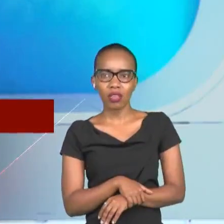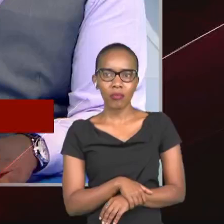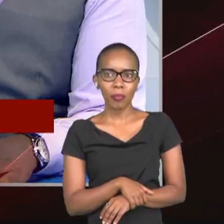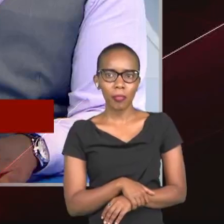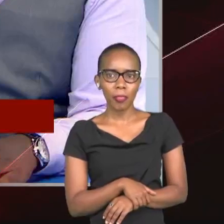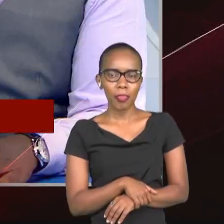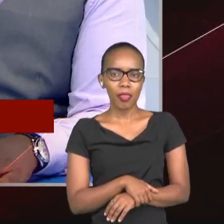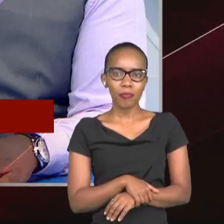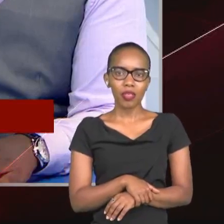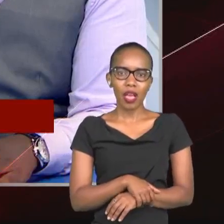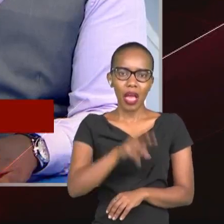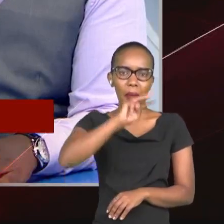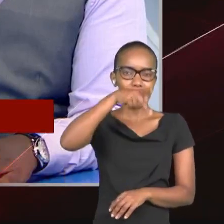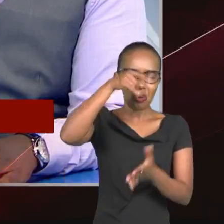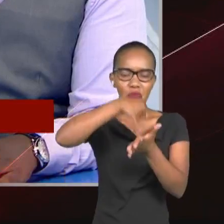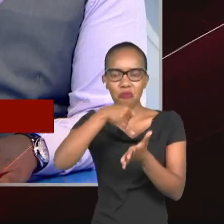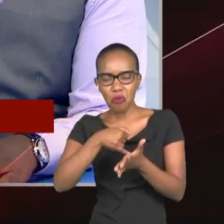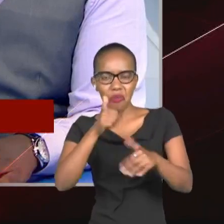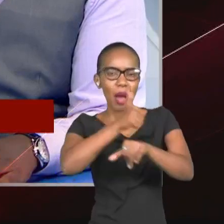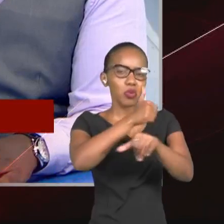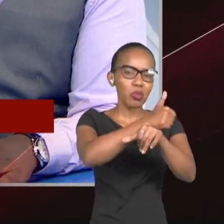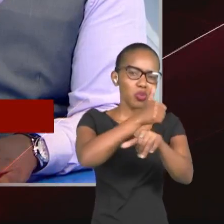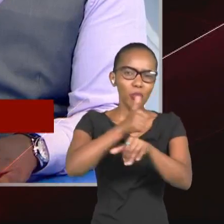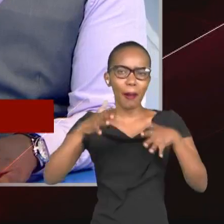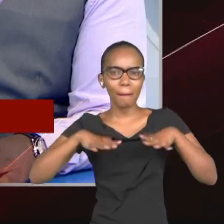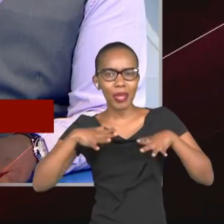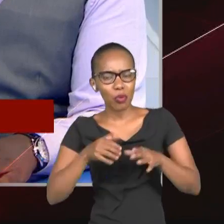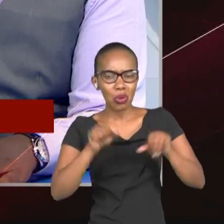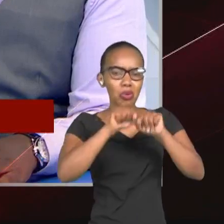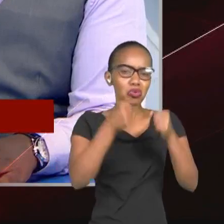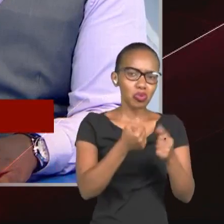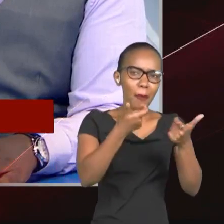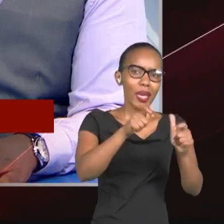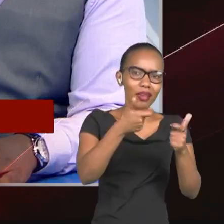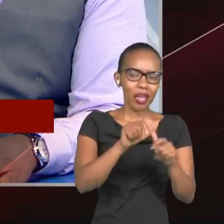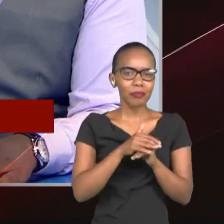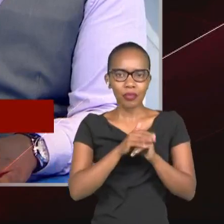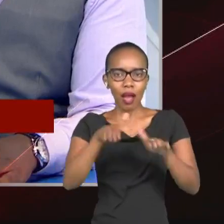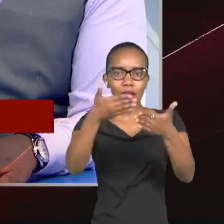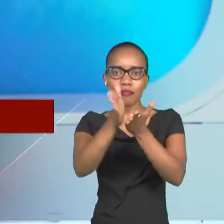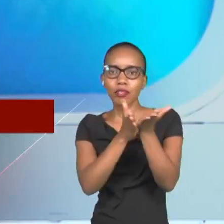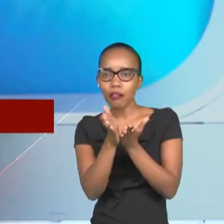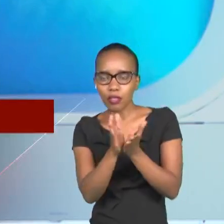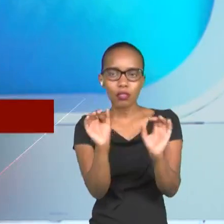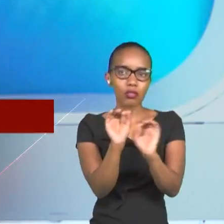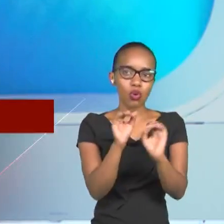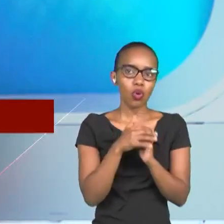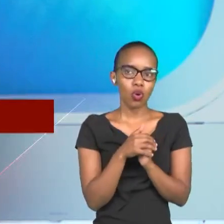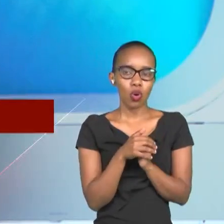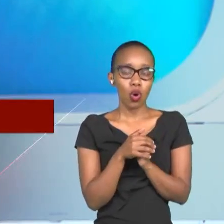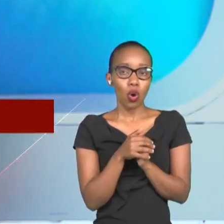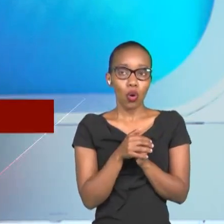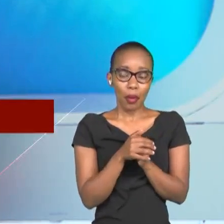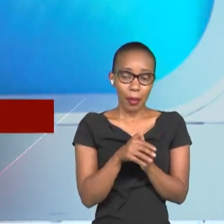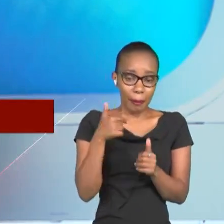you know, engage in insultive language and do nothing else other than social media and basically do not deliver on their mandate. So I